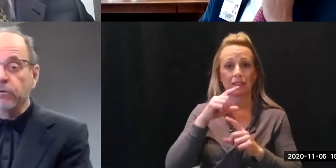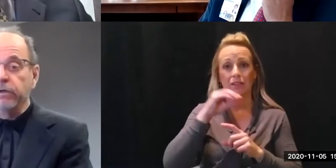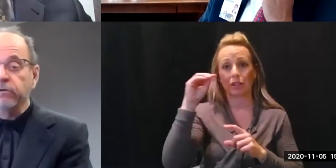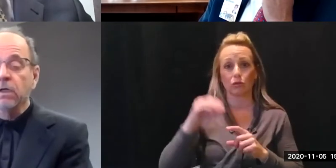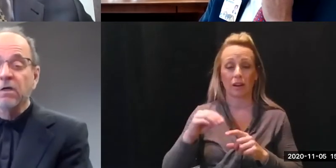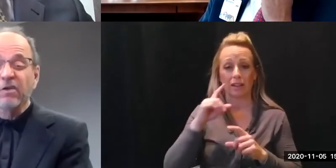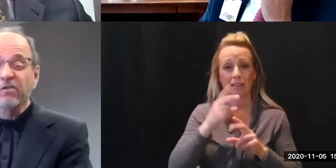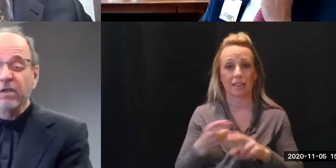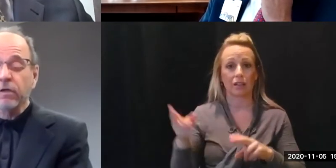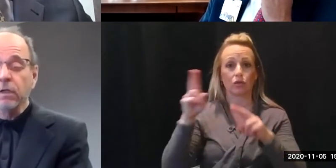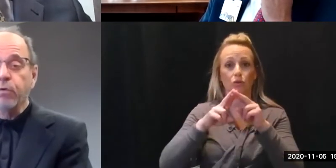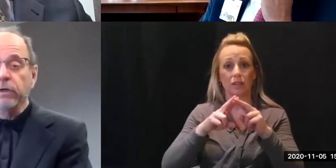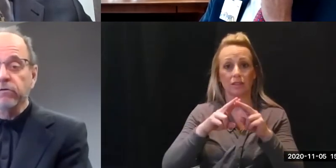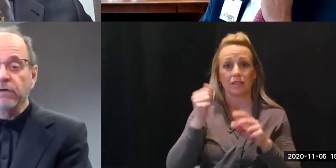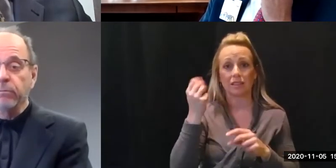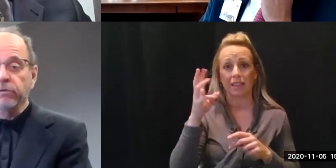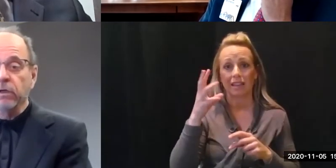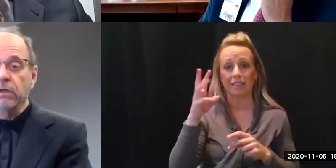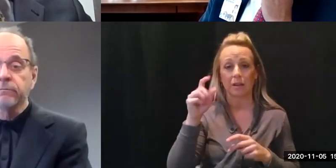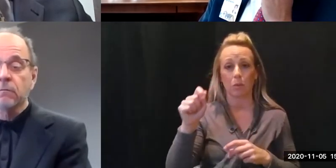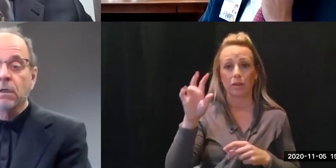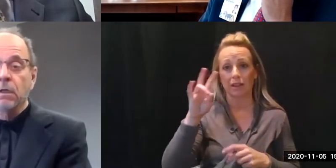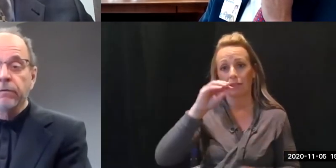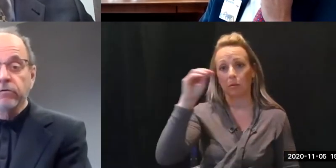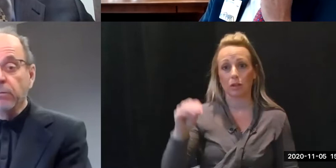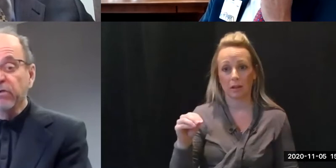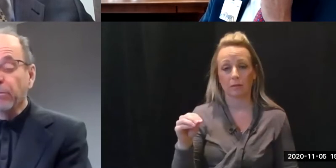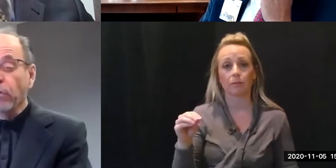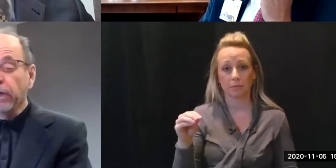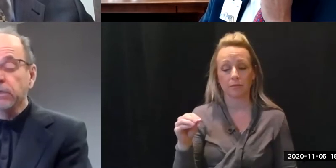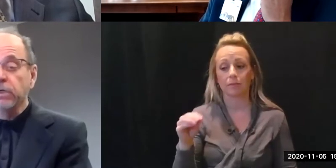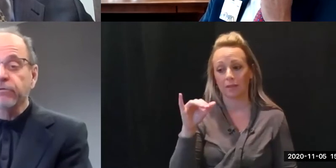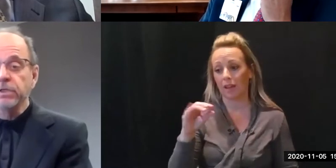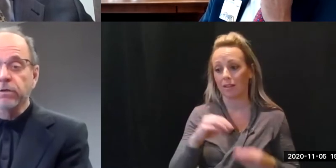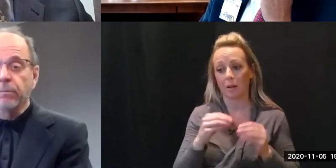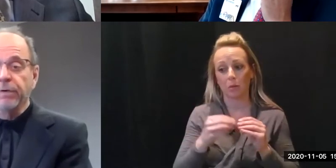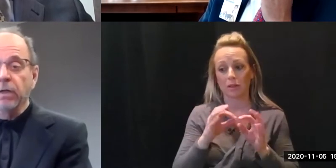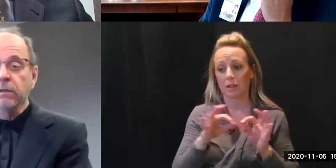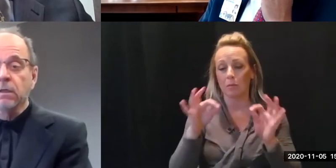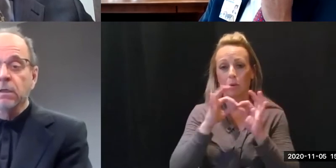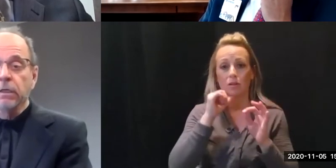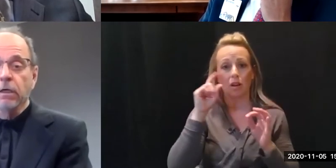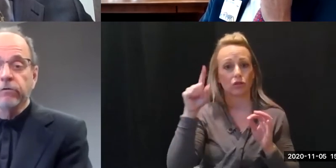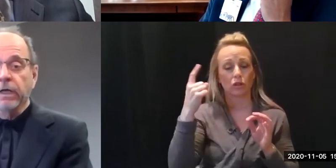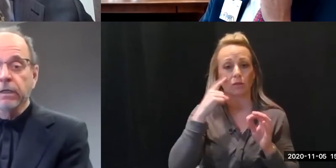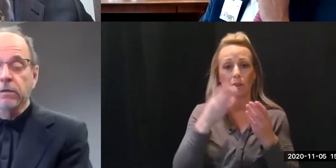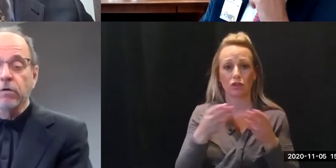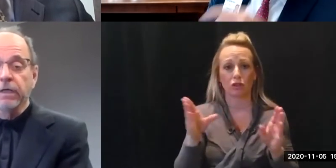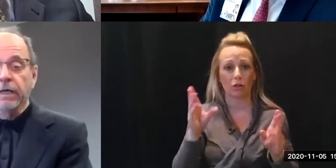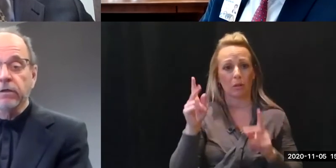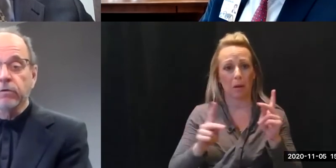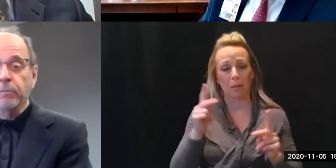has increased to 16.7%. This number is important not just for the general public in